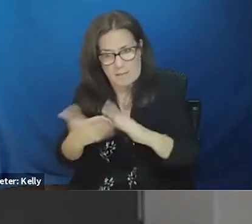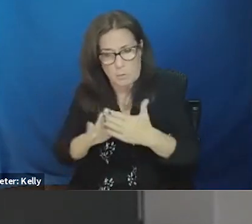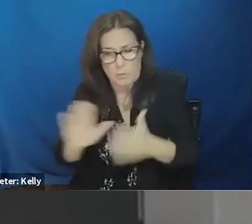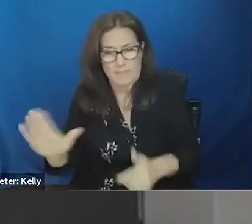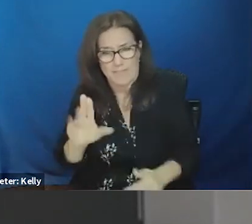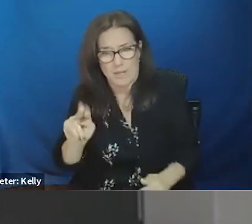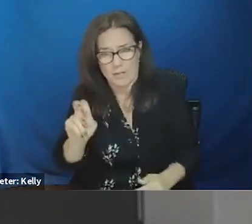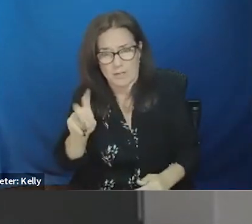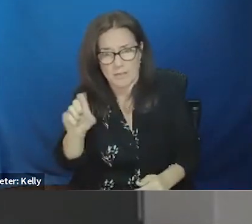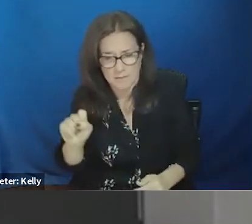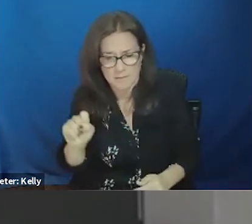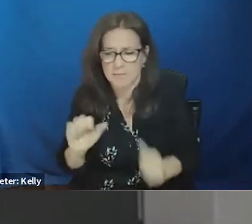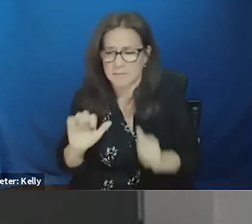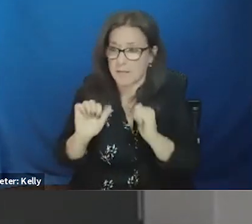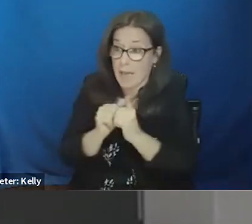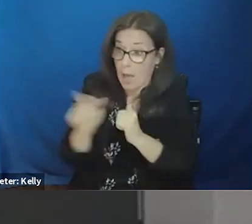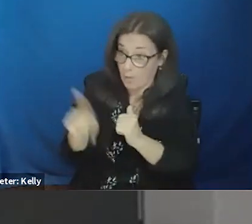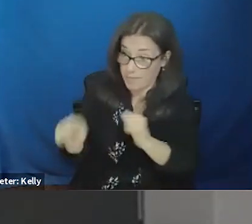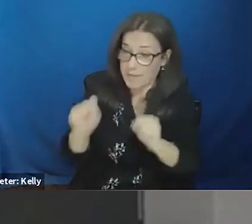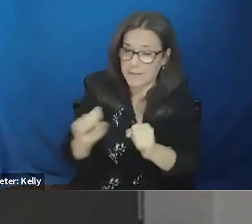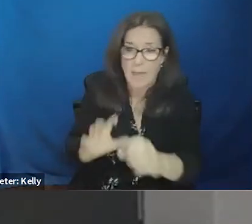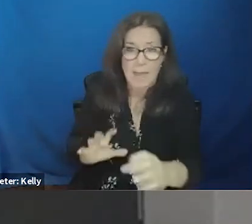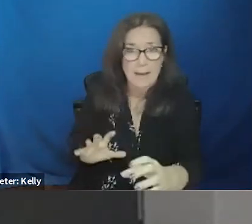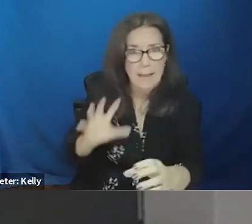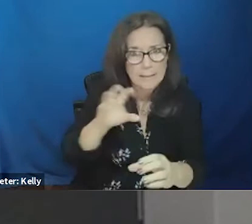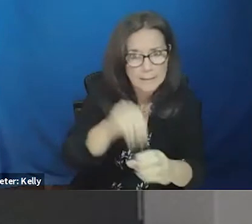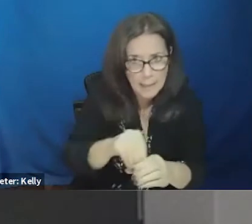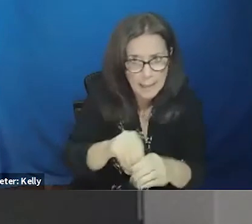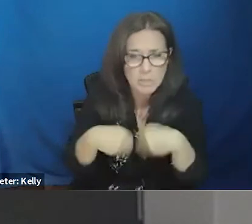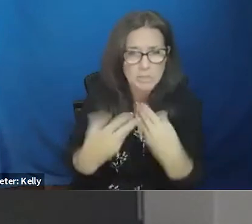they engage if indeed